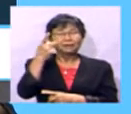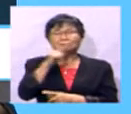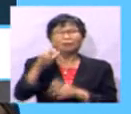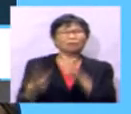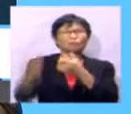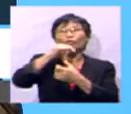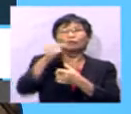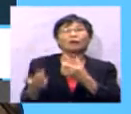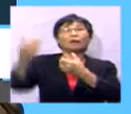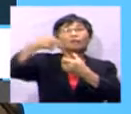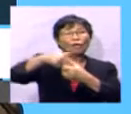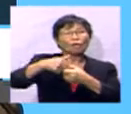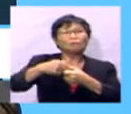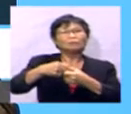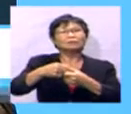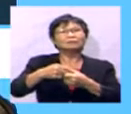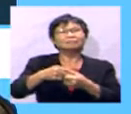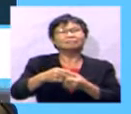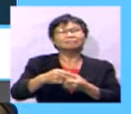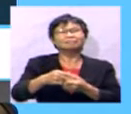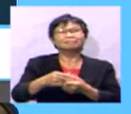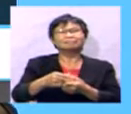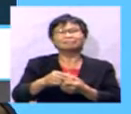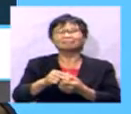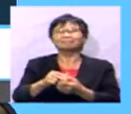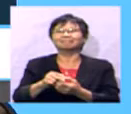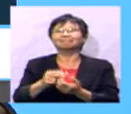involve in giving favors